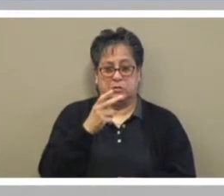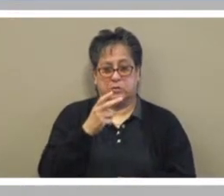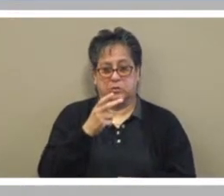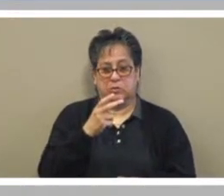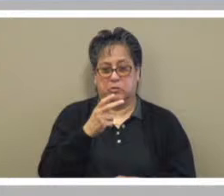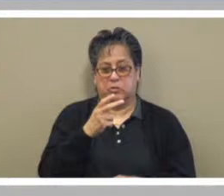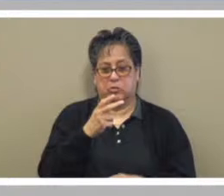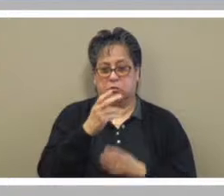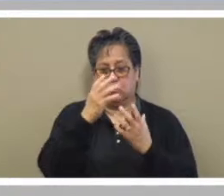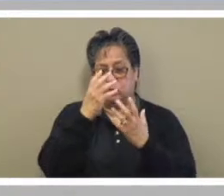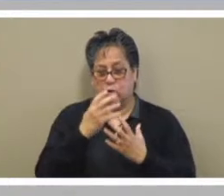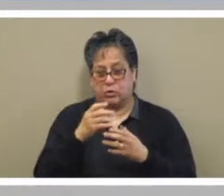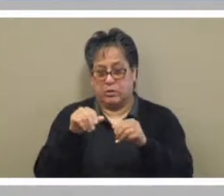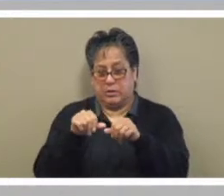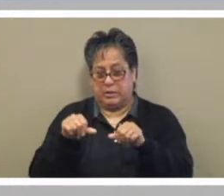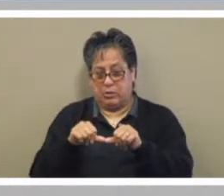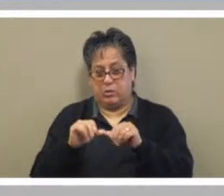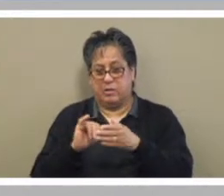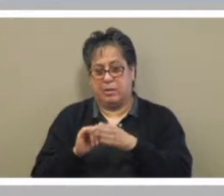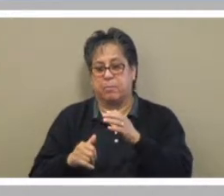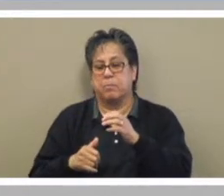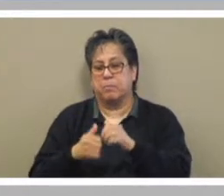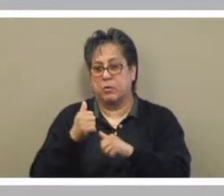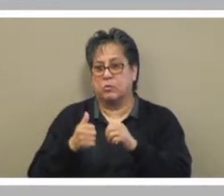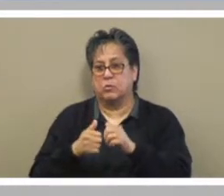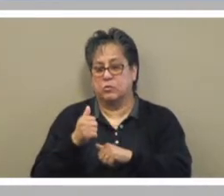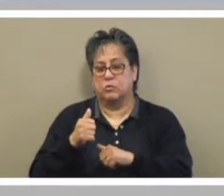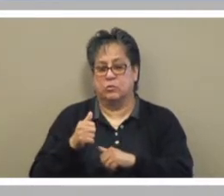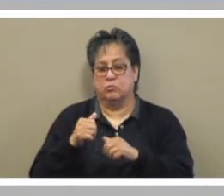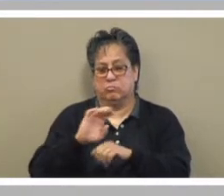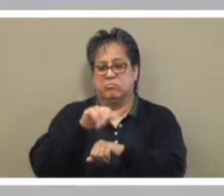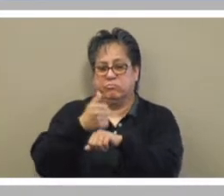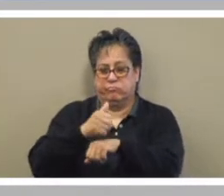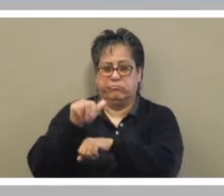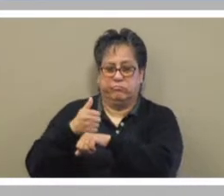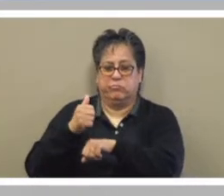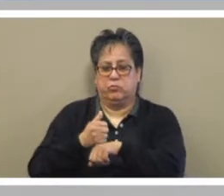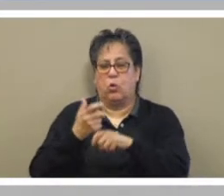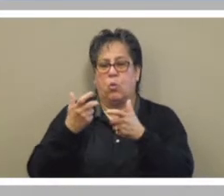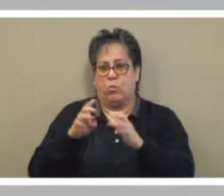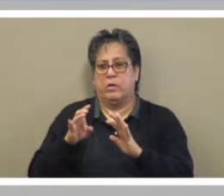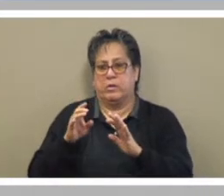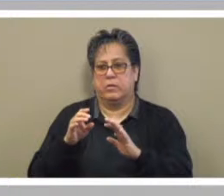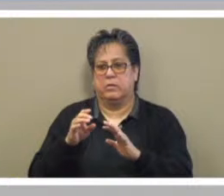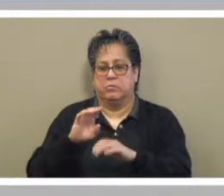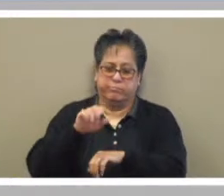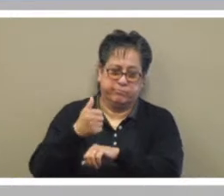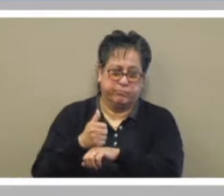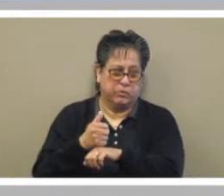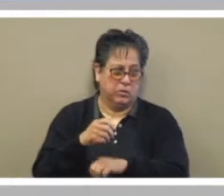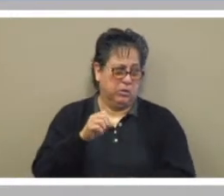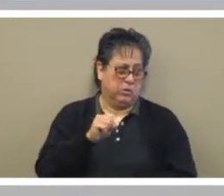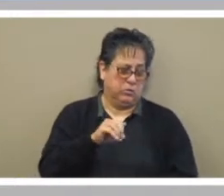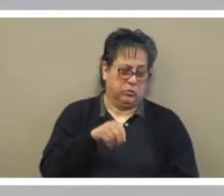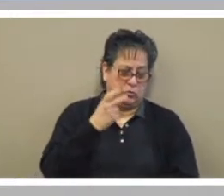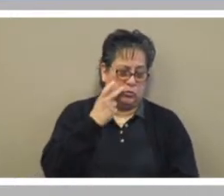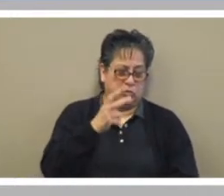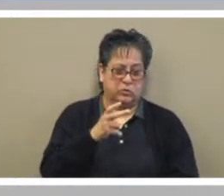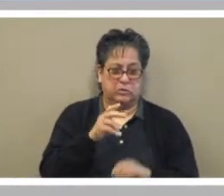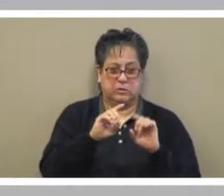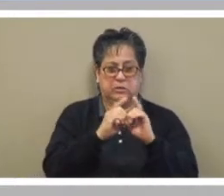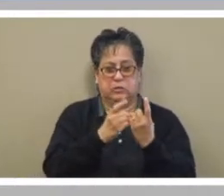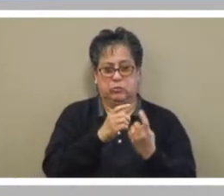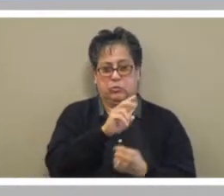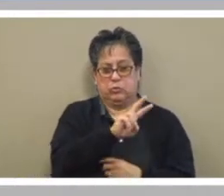darker areas, are where the most installations of meter have taken place. So you can see District